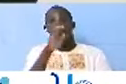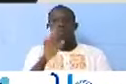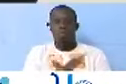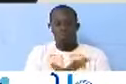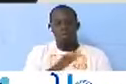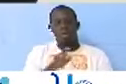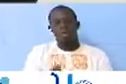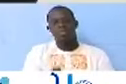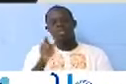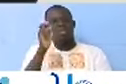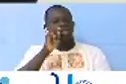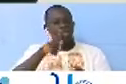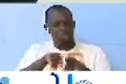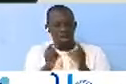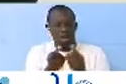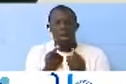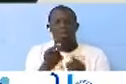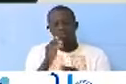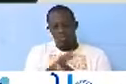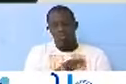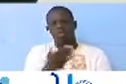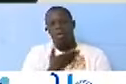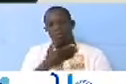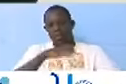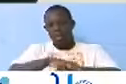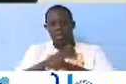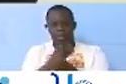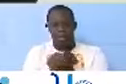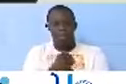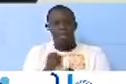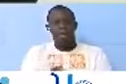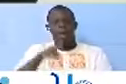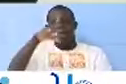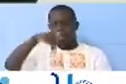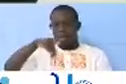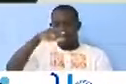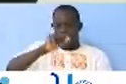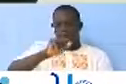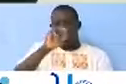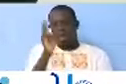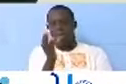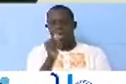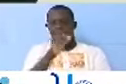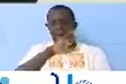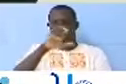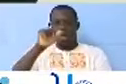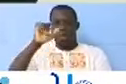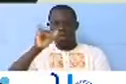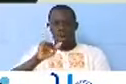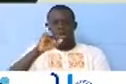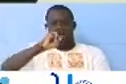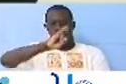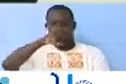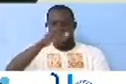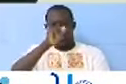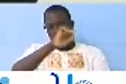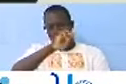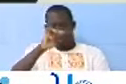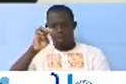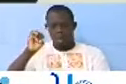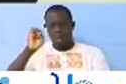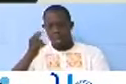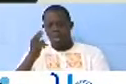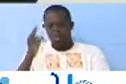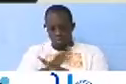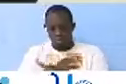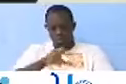General me alonko Chairman ikafai Chairman Marina. Pahari Jame. Yes. Pahari Jame. Former Solicitor General. Menna na kito nung